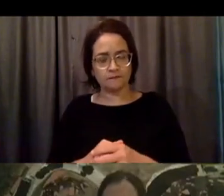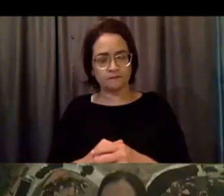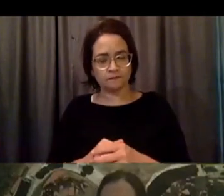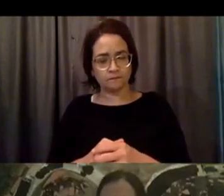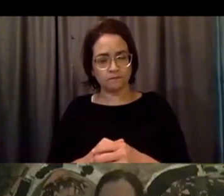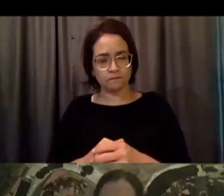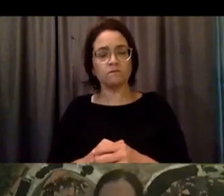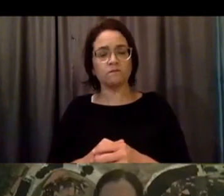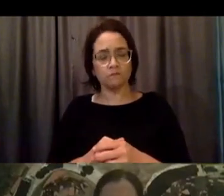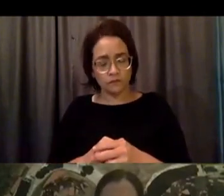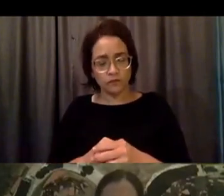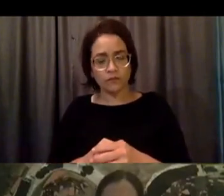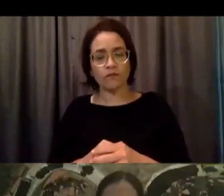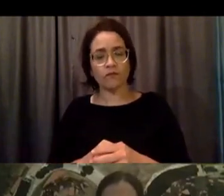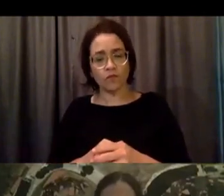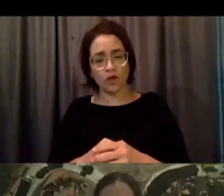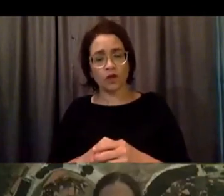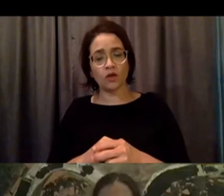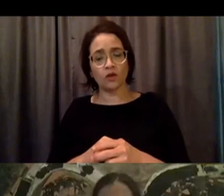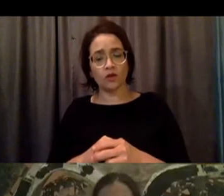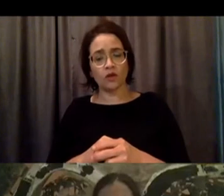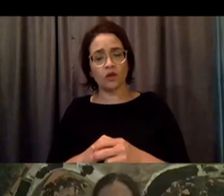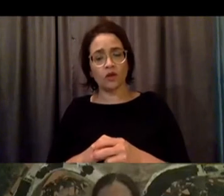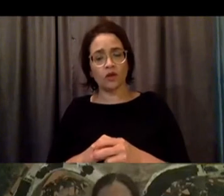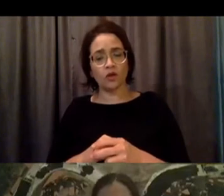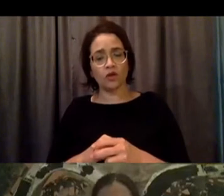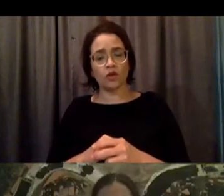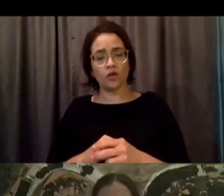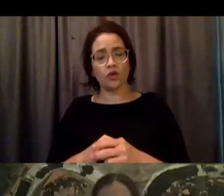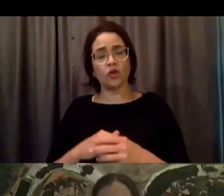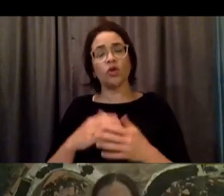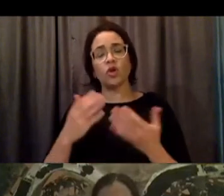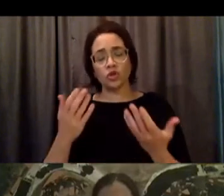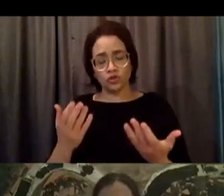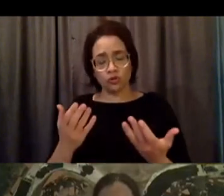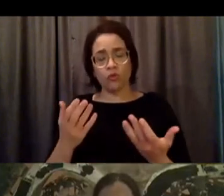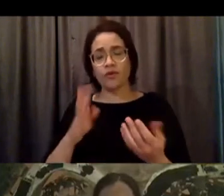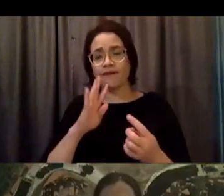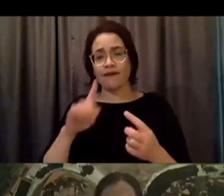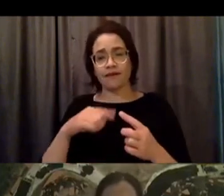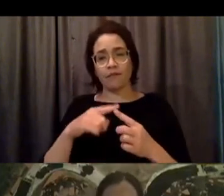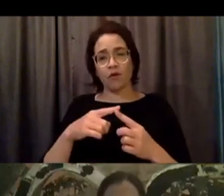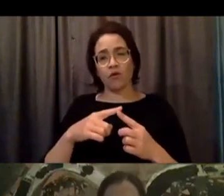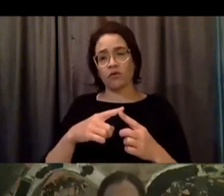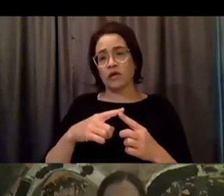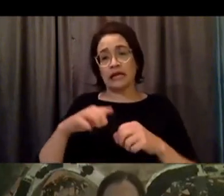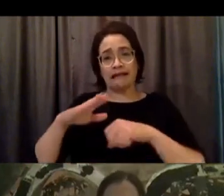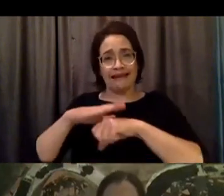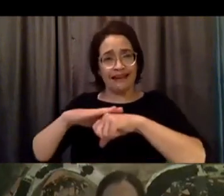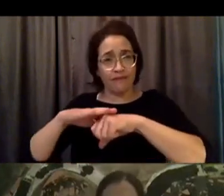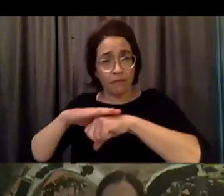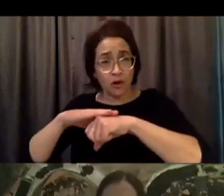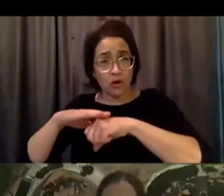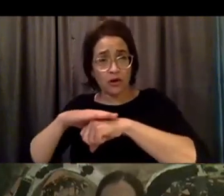you know, how, and you need to speak more about how bringing genocides like the Almodóra and America's American Indian violence, um,